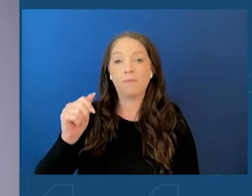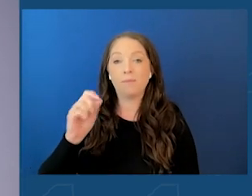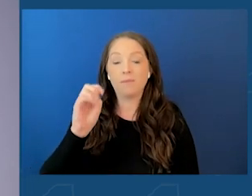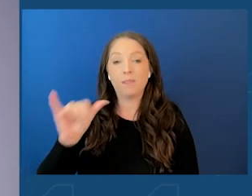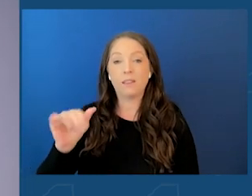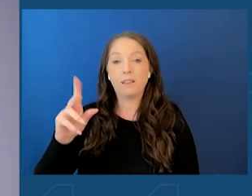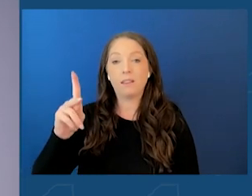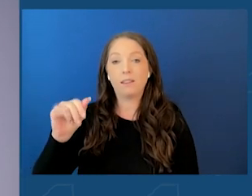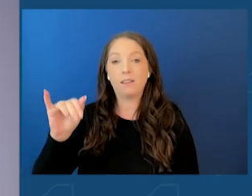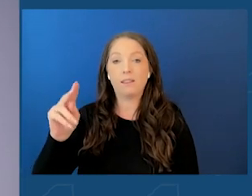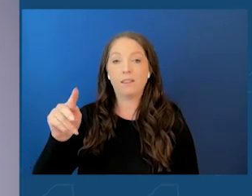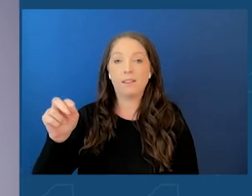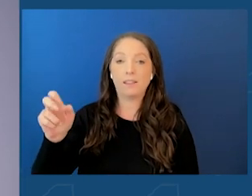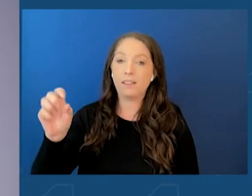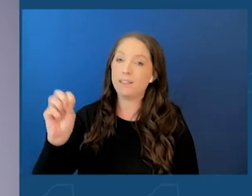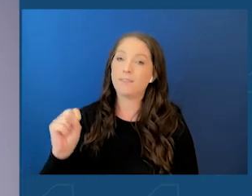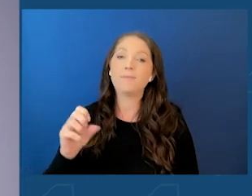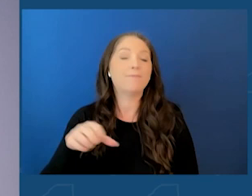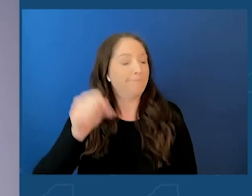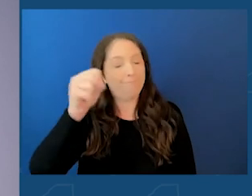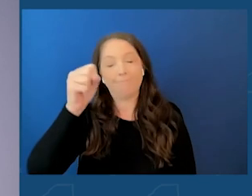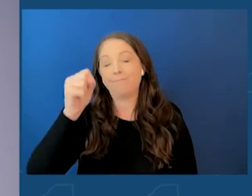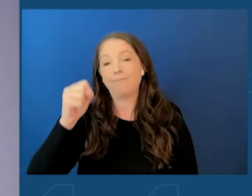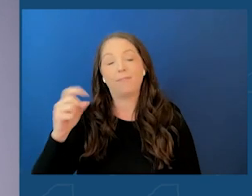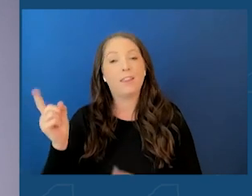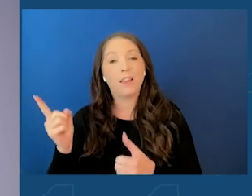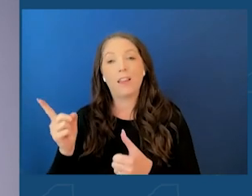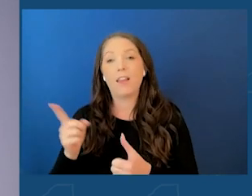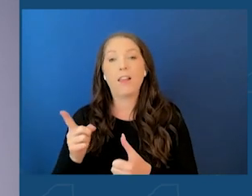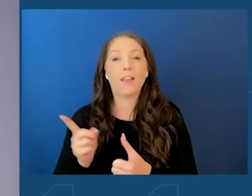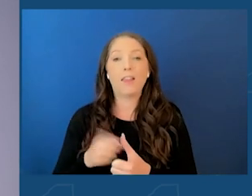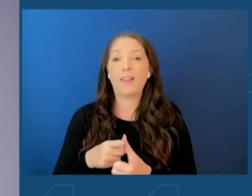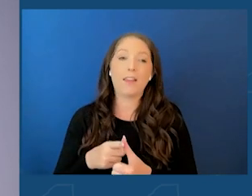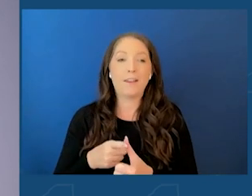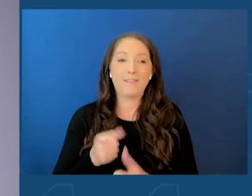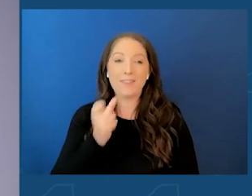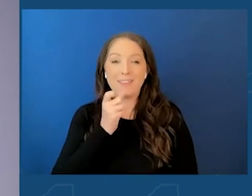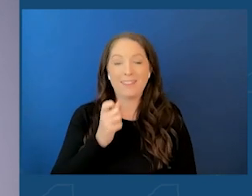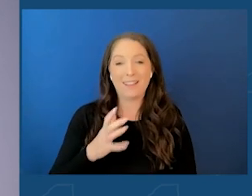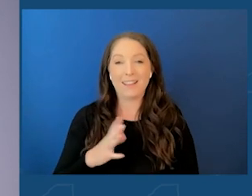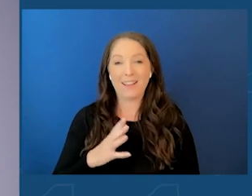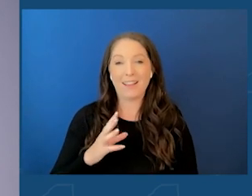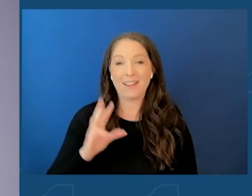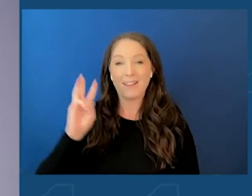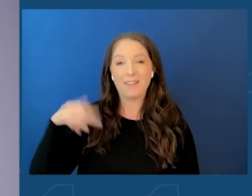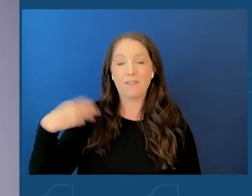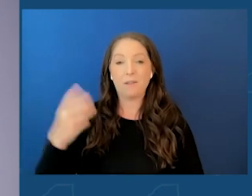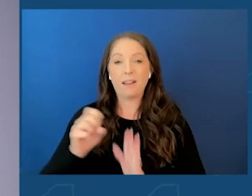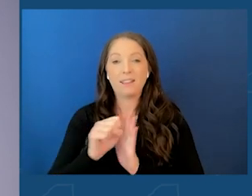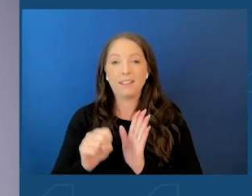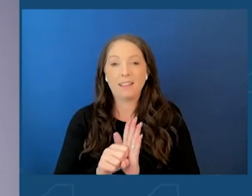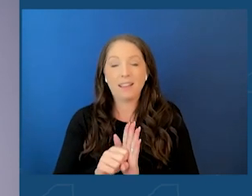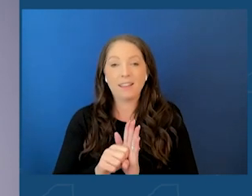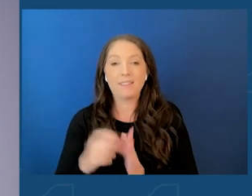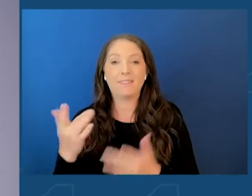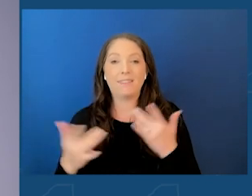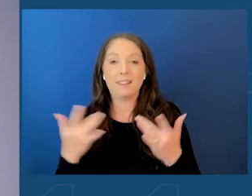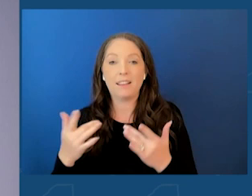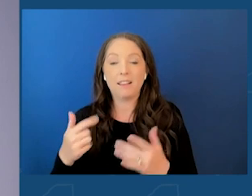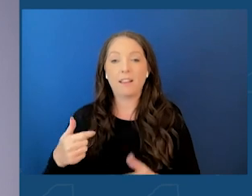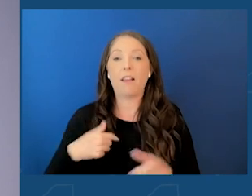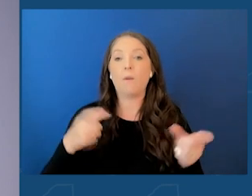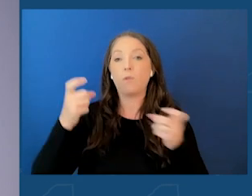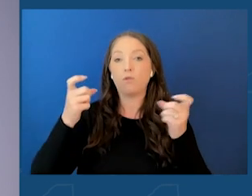executive, the First Lady of Washington State's very excited. I'm the executive director of the U.S. Climate